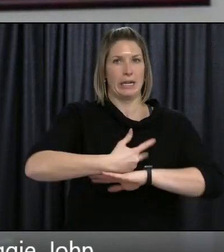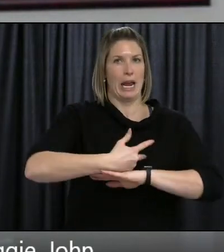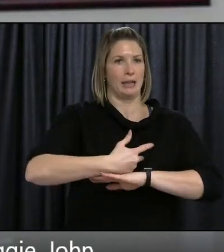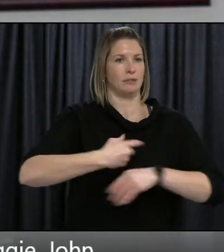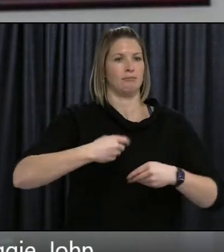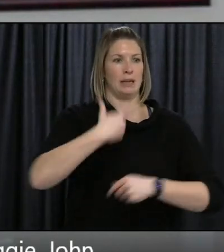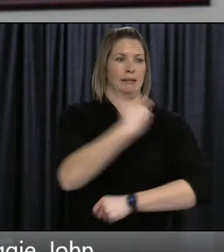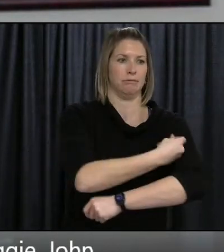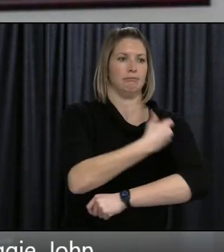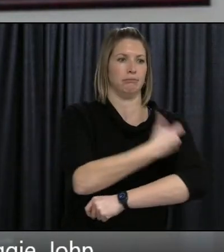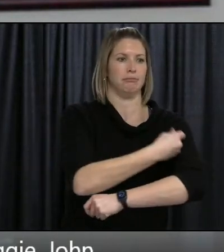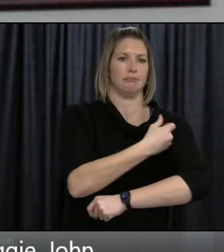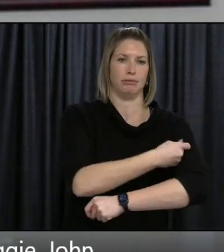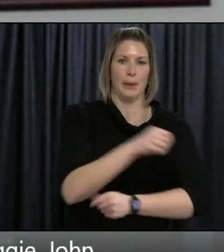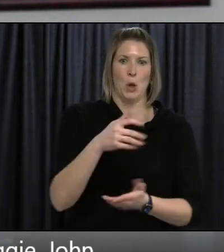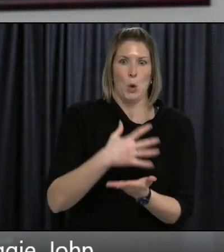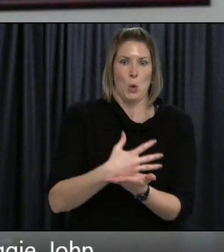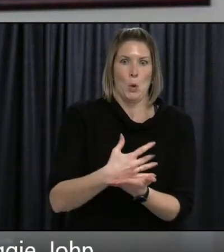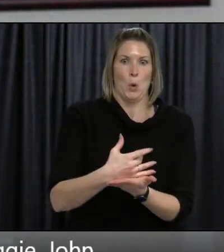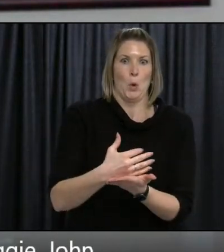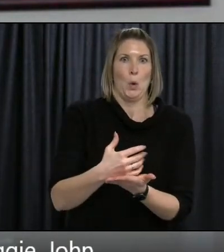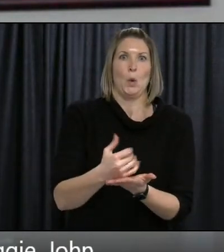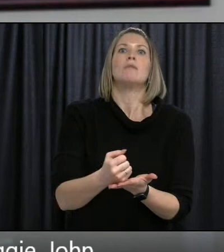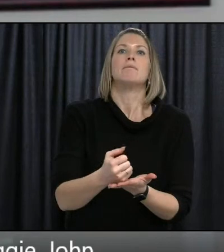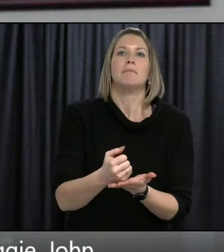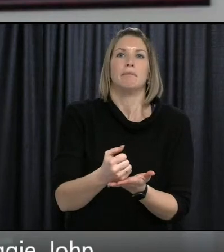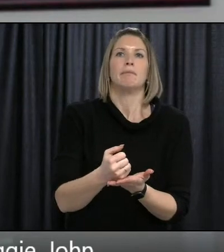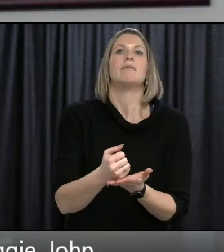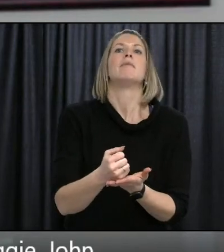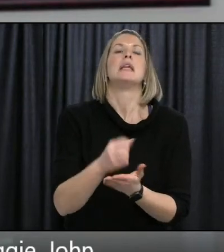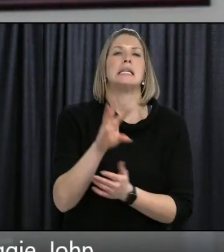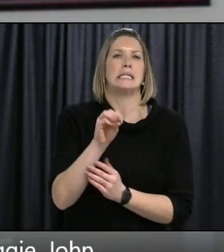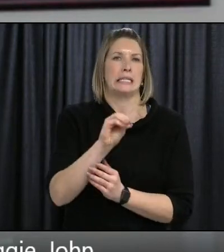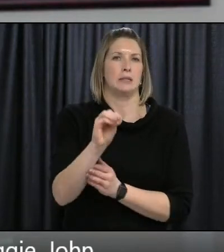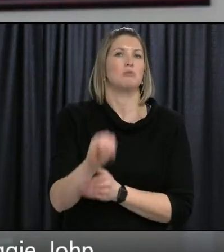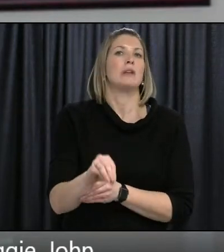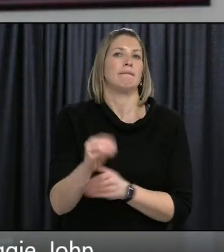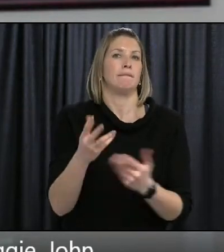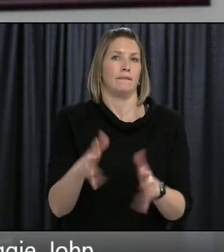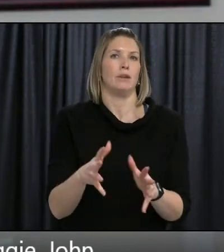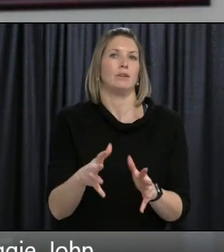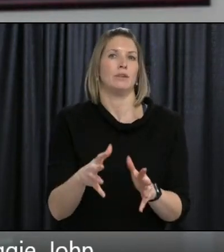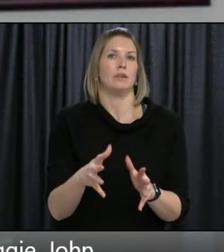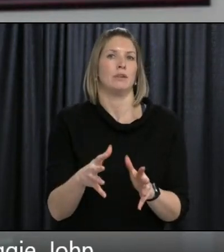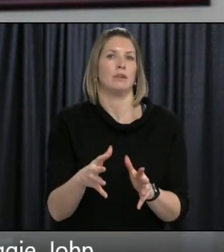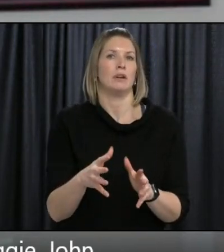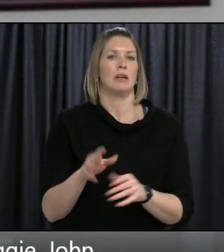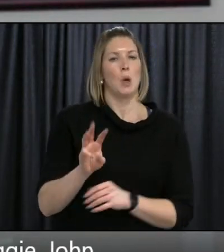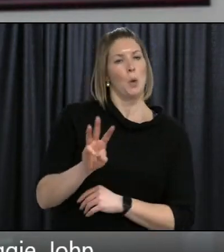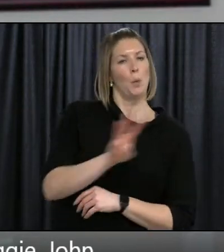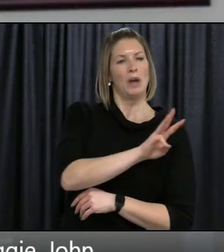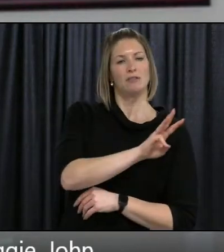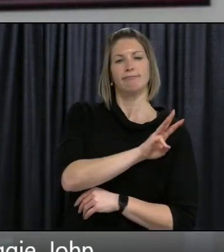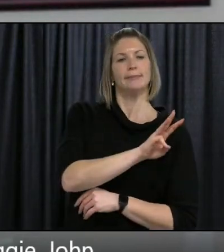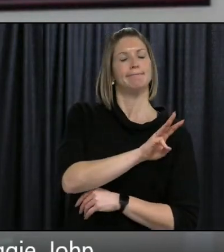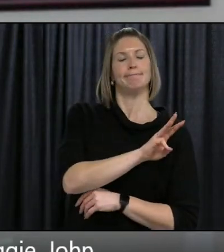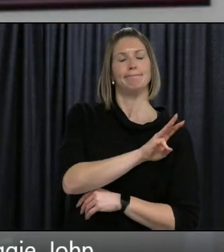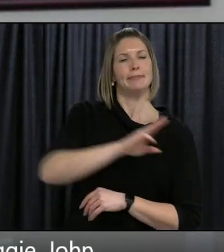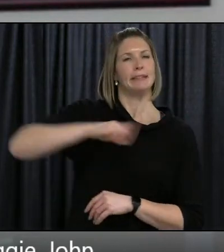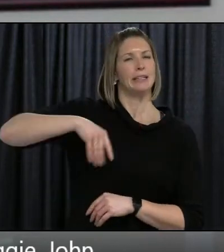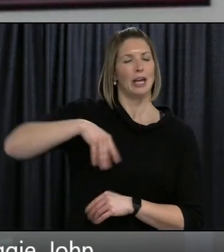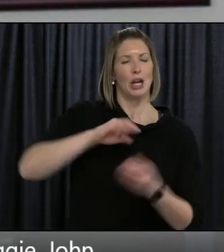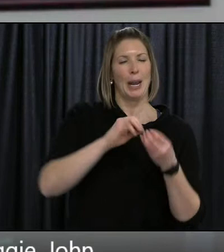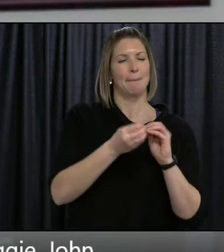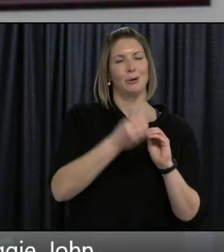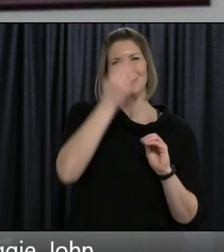they have. Western Health has started administering vaccine. I don't have any comparable figures for there. And as the